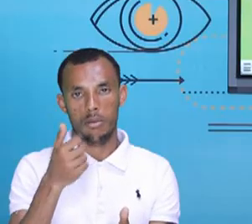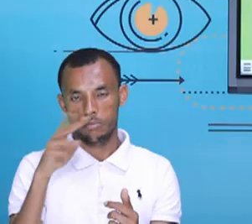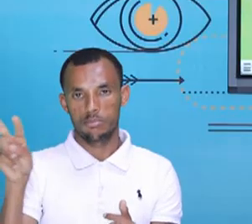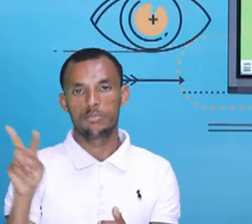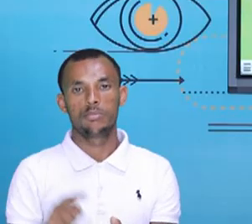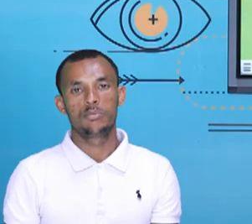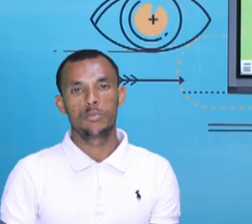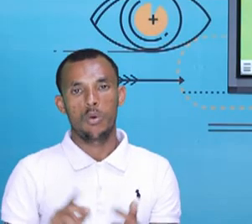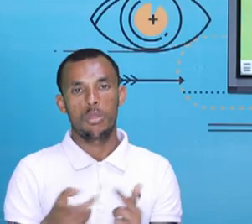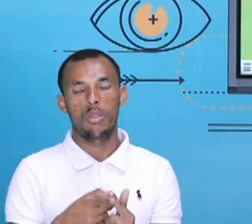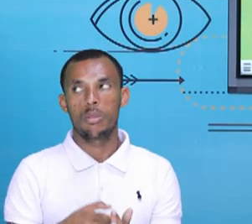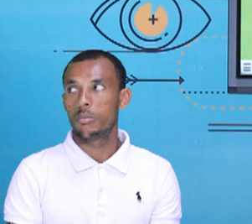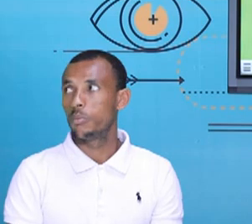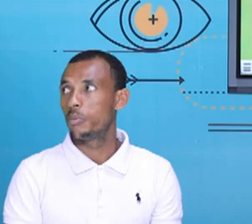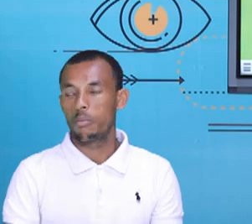The other one is pi.